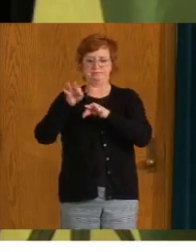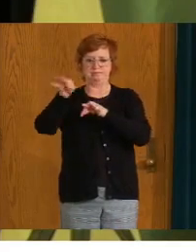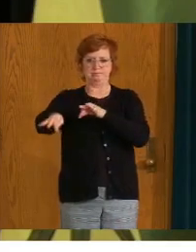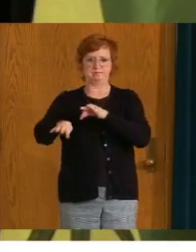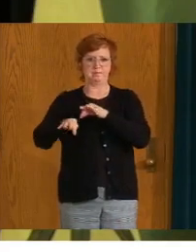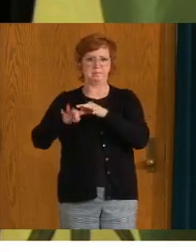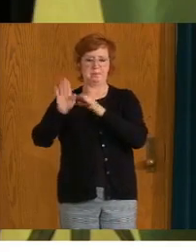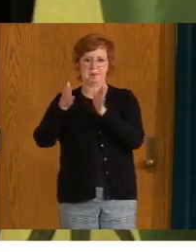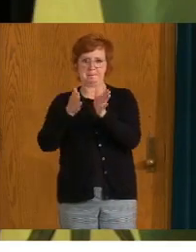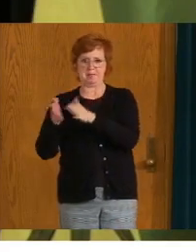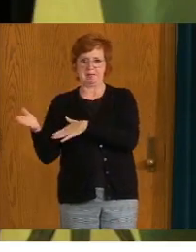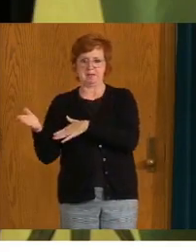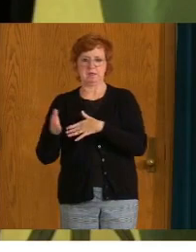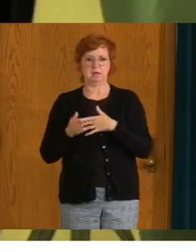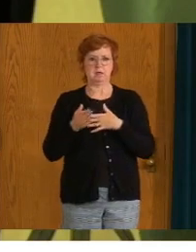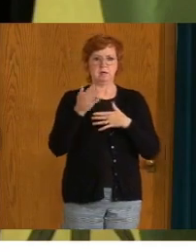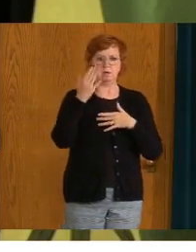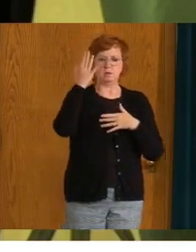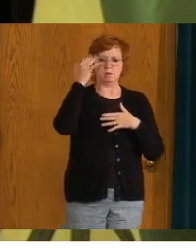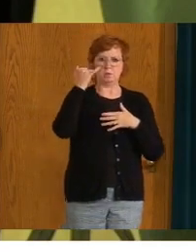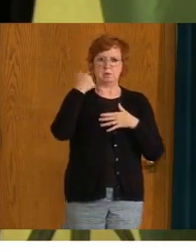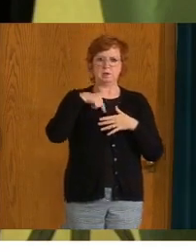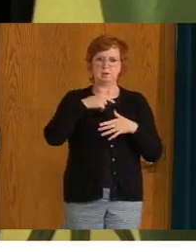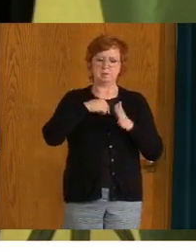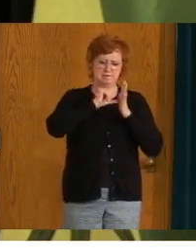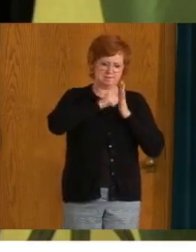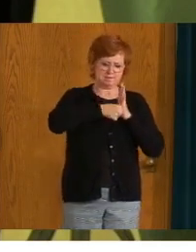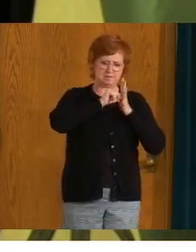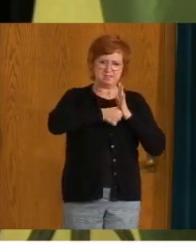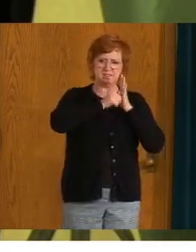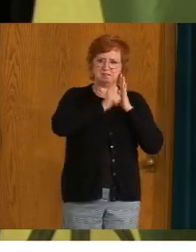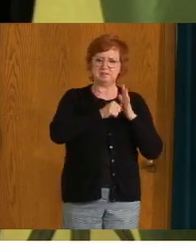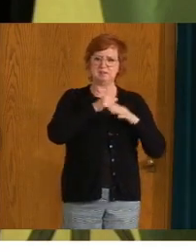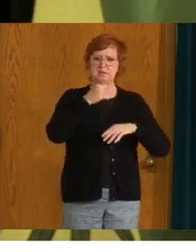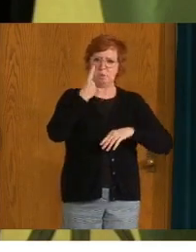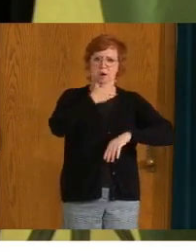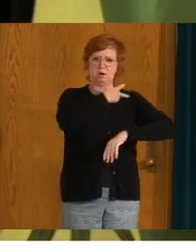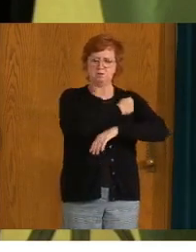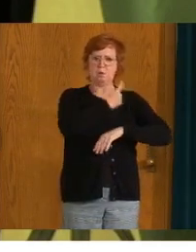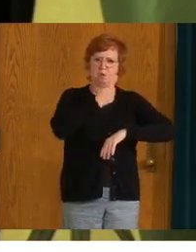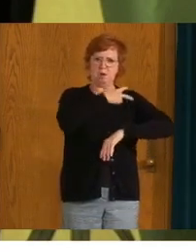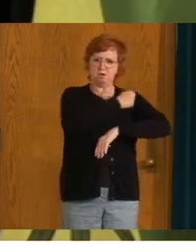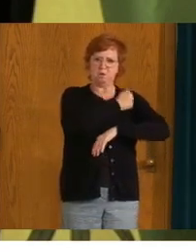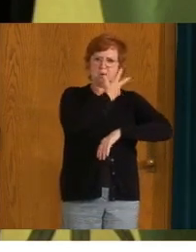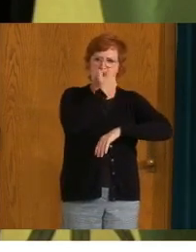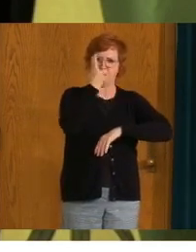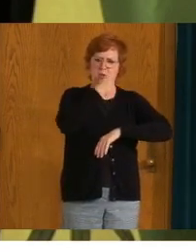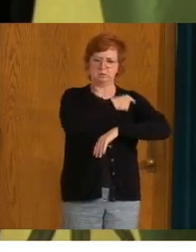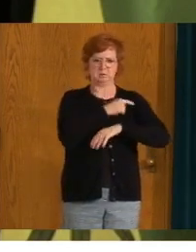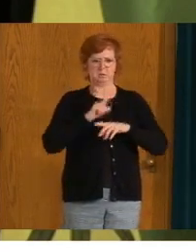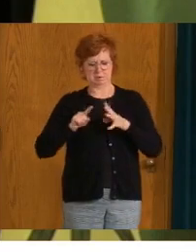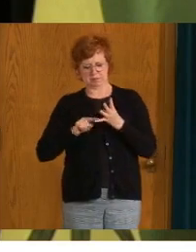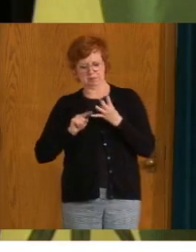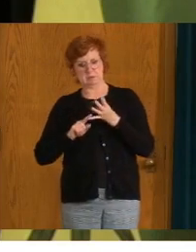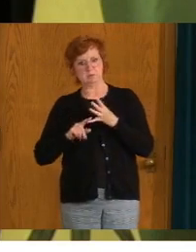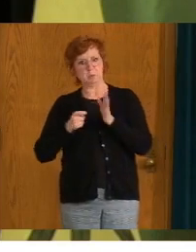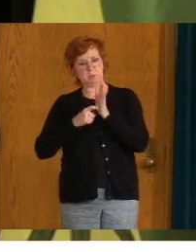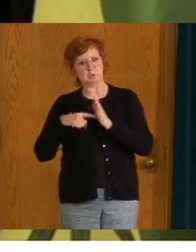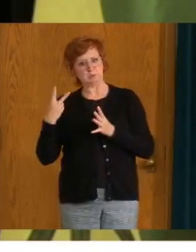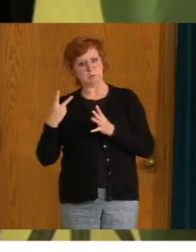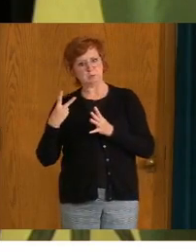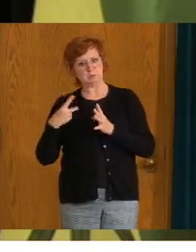strategy when this particular variant seems to require 2 doses? We're focusing, and Dr. Shahab, you might have a little